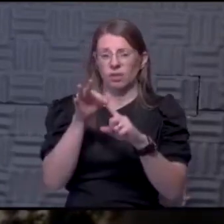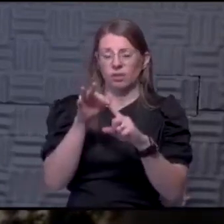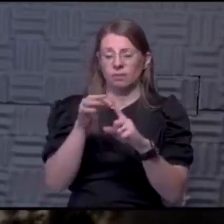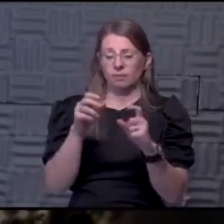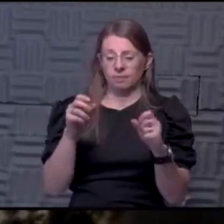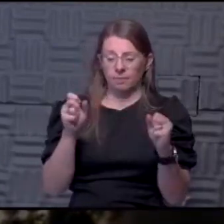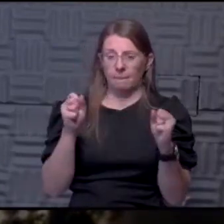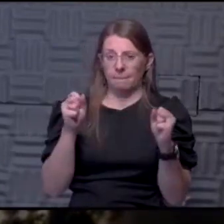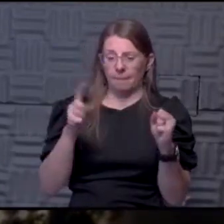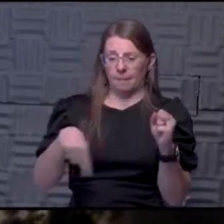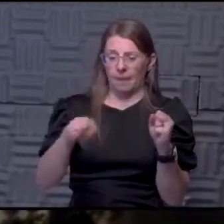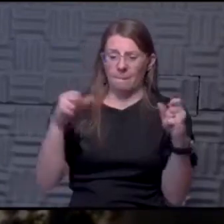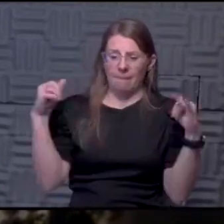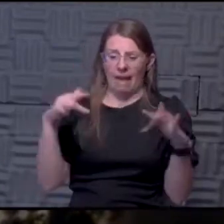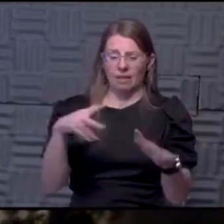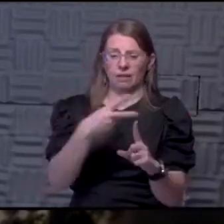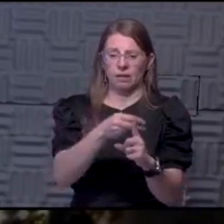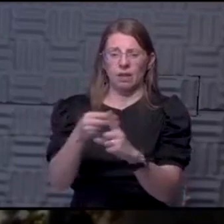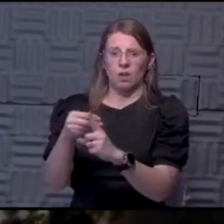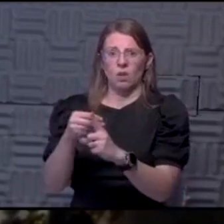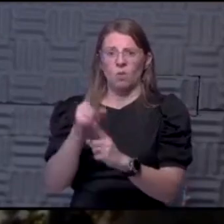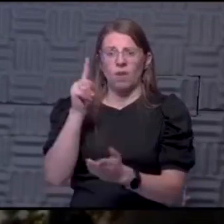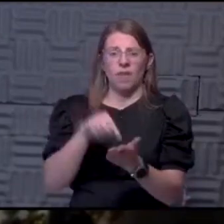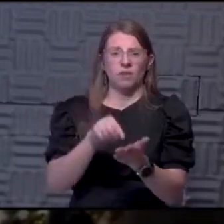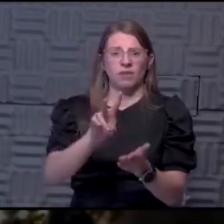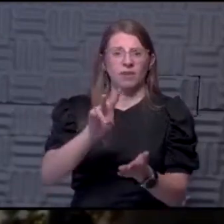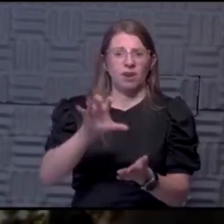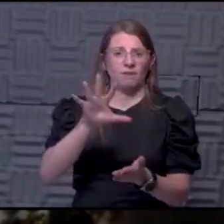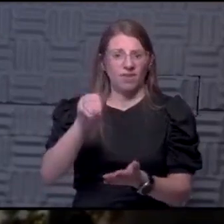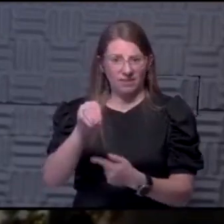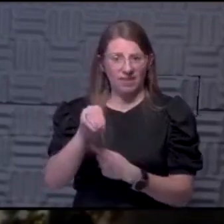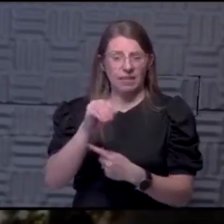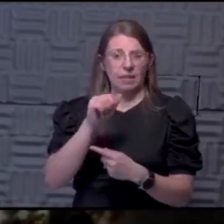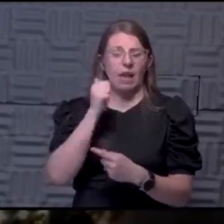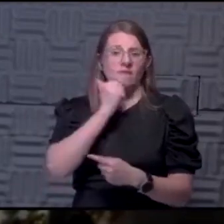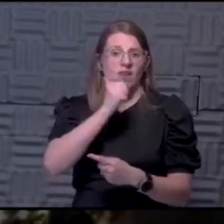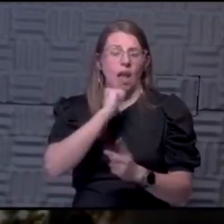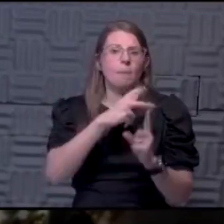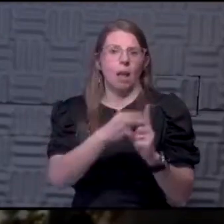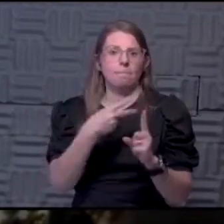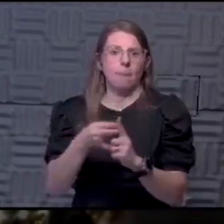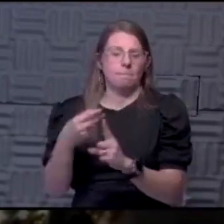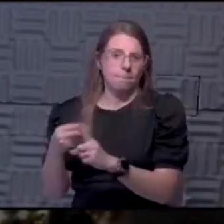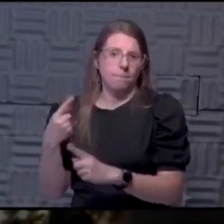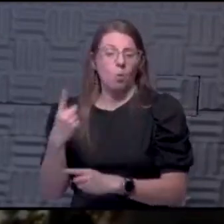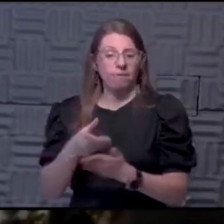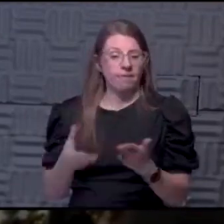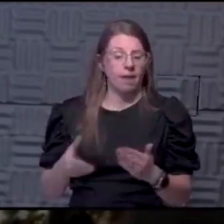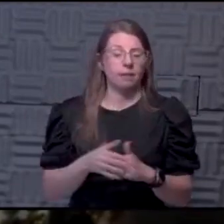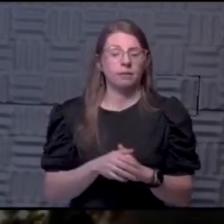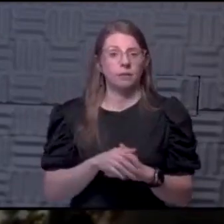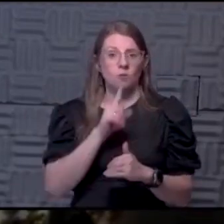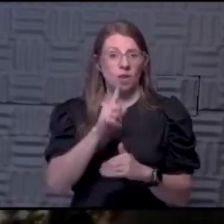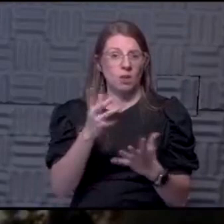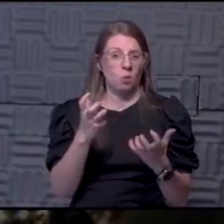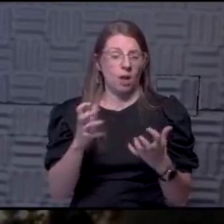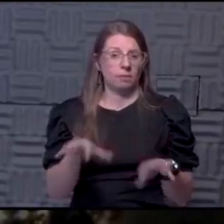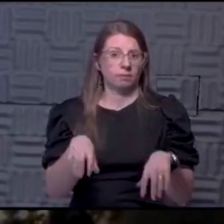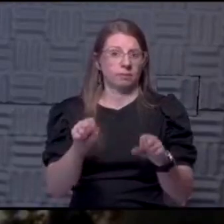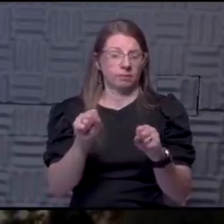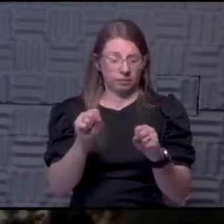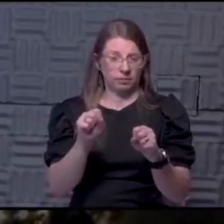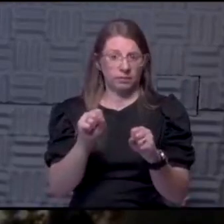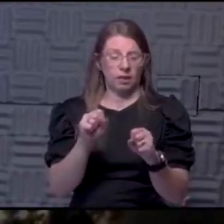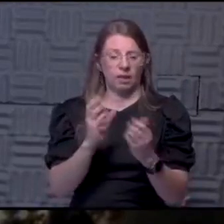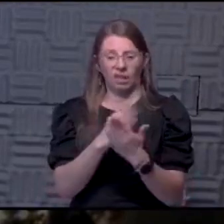sites. I went through one yesterday that does 1,750 vaccines a day, and one of the things you don't really want to do is shuffle through